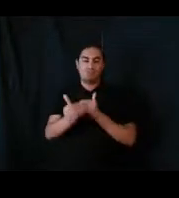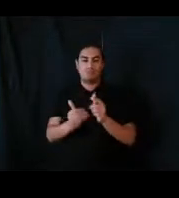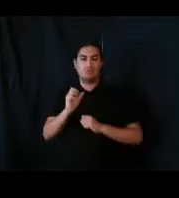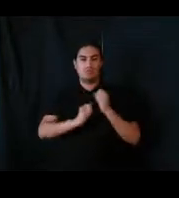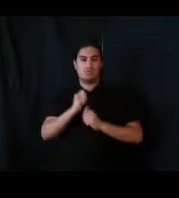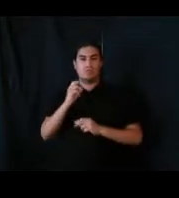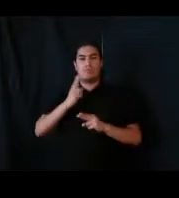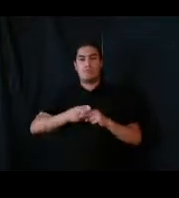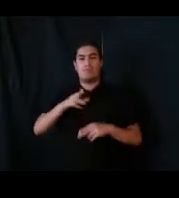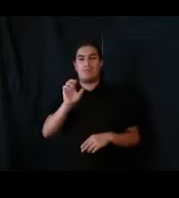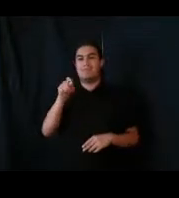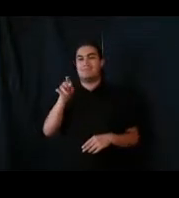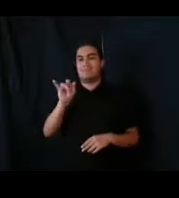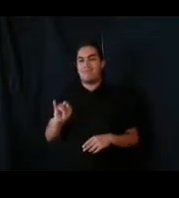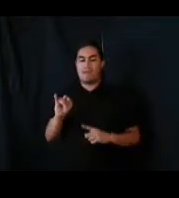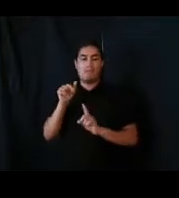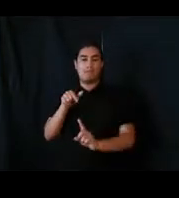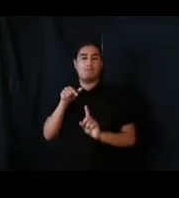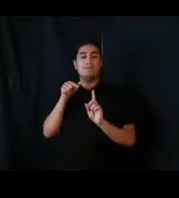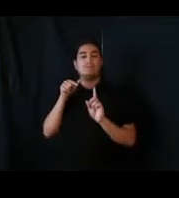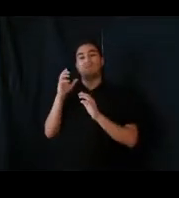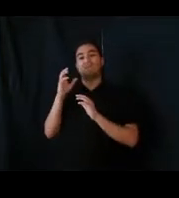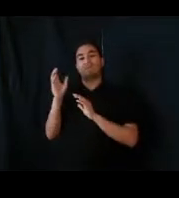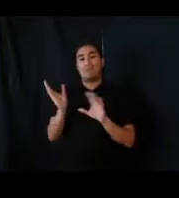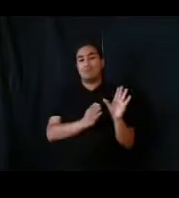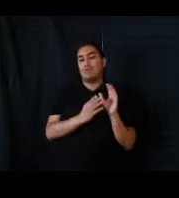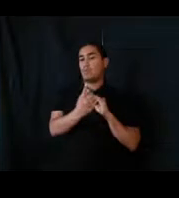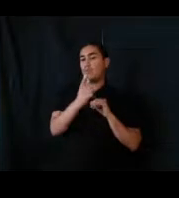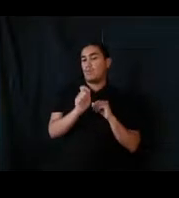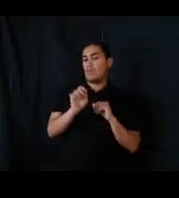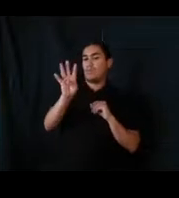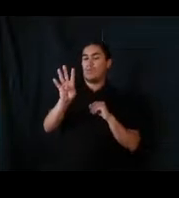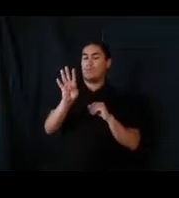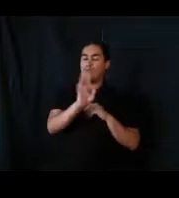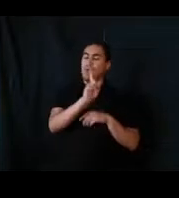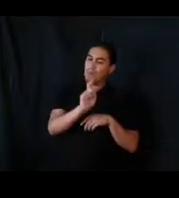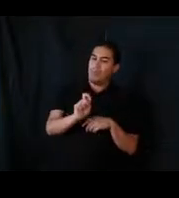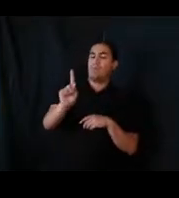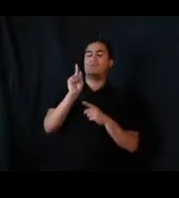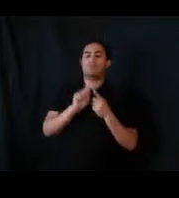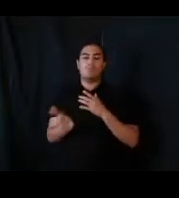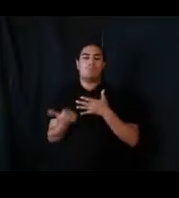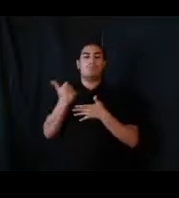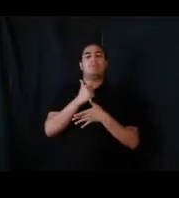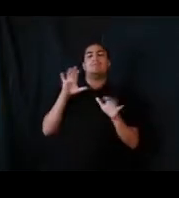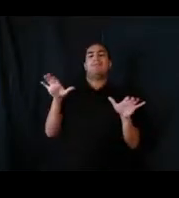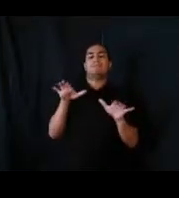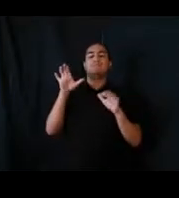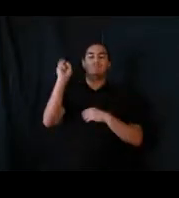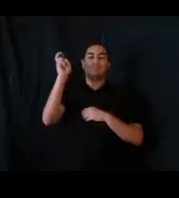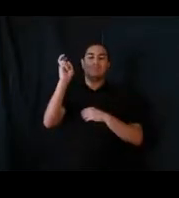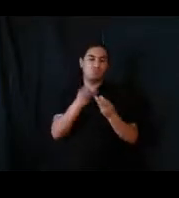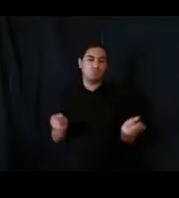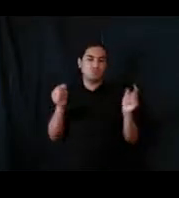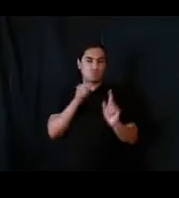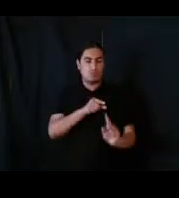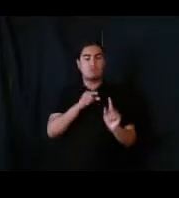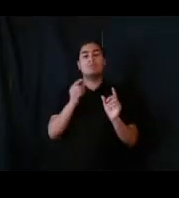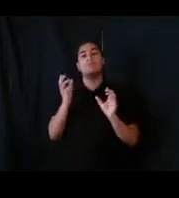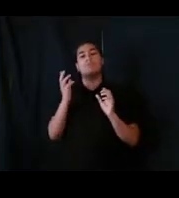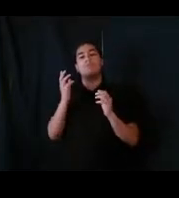capti specifically strategy 1.1 to prioritize multimodal and active transportation solutions enabling